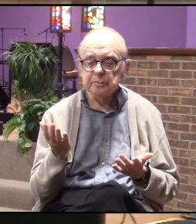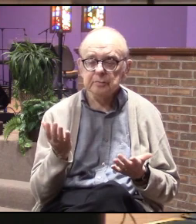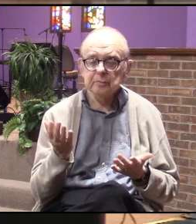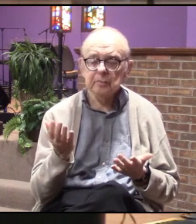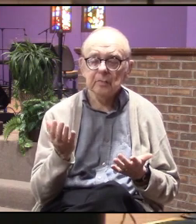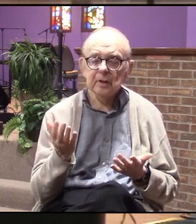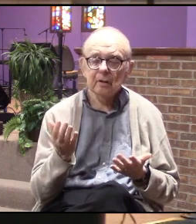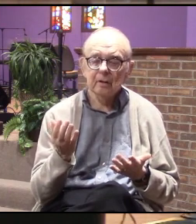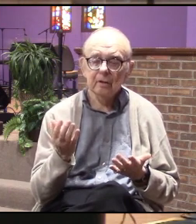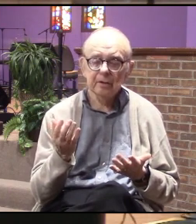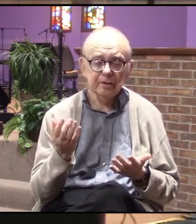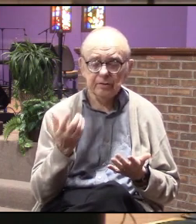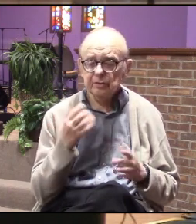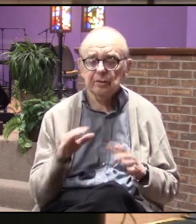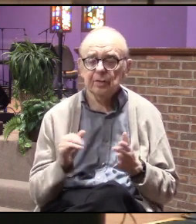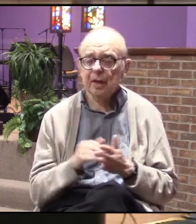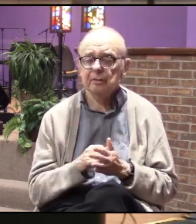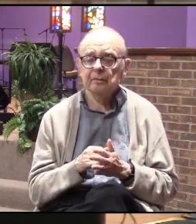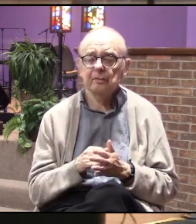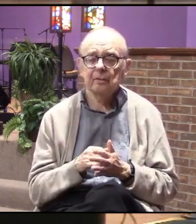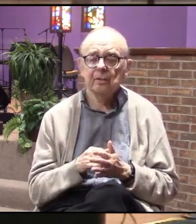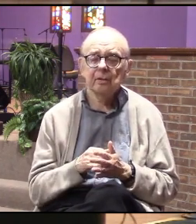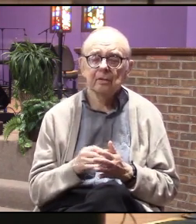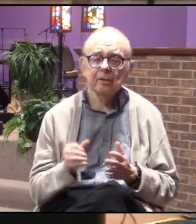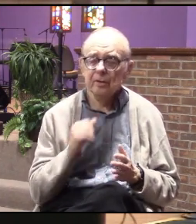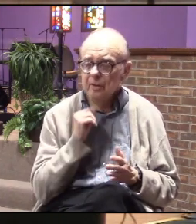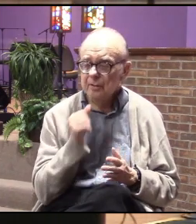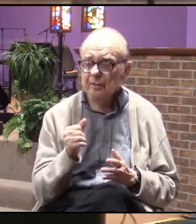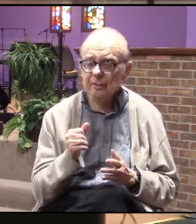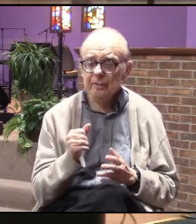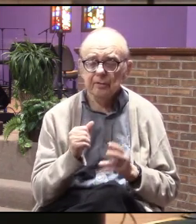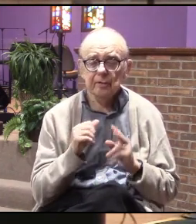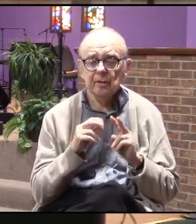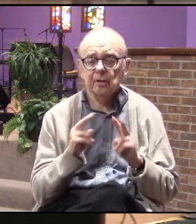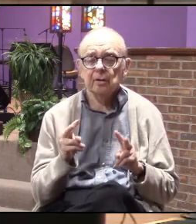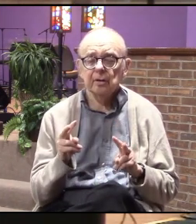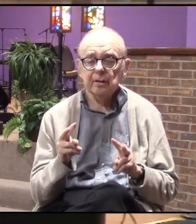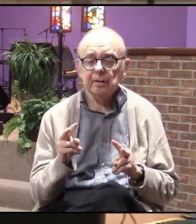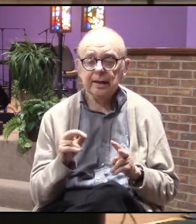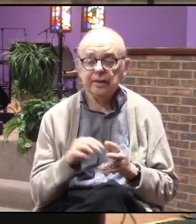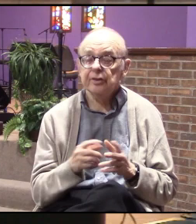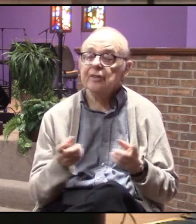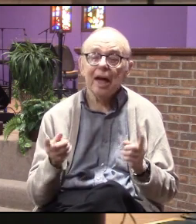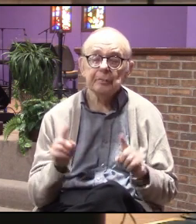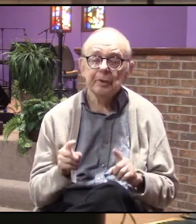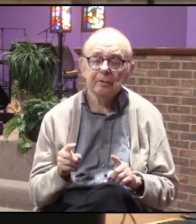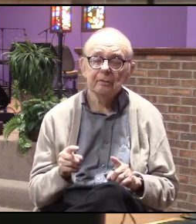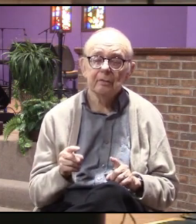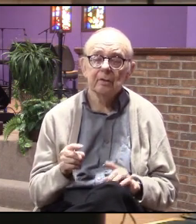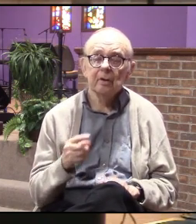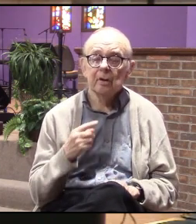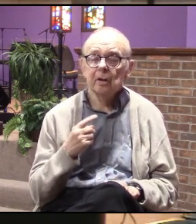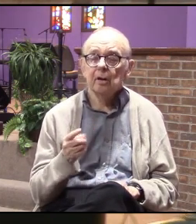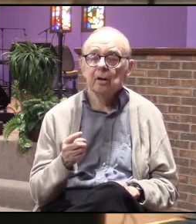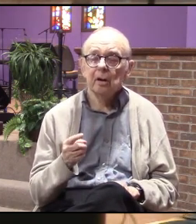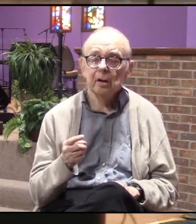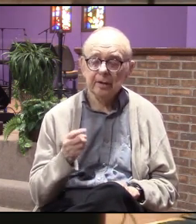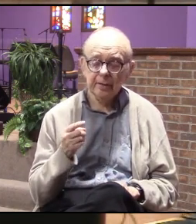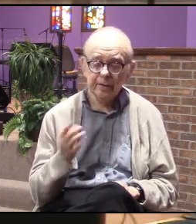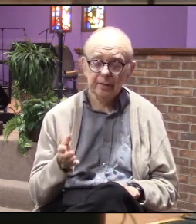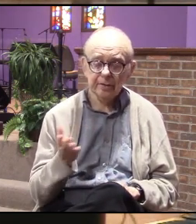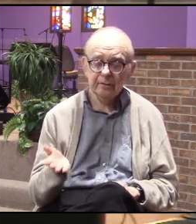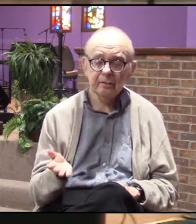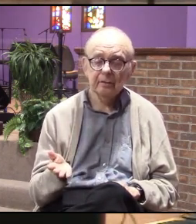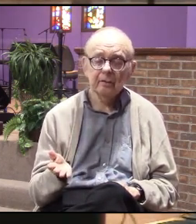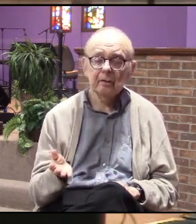that you just do. It's not you're looking for it. It's just it happens. And it says, there it